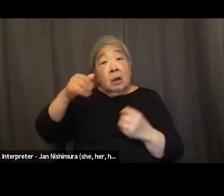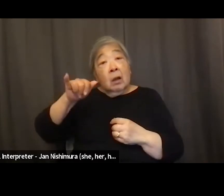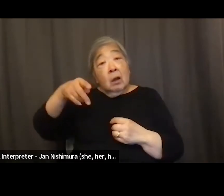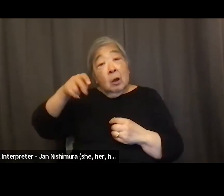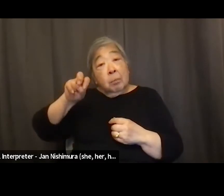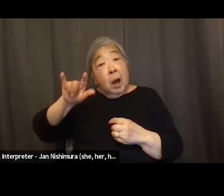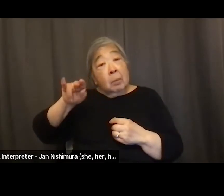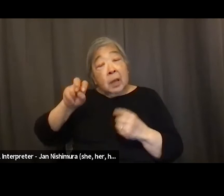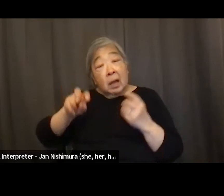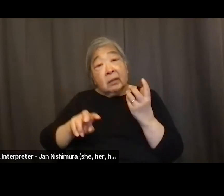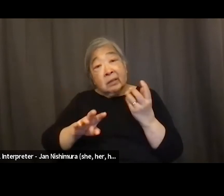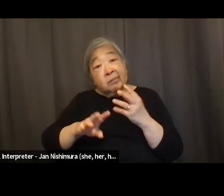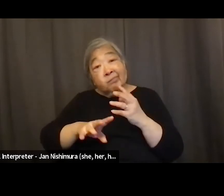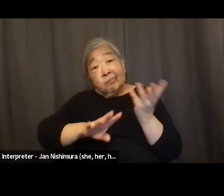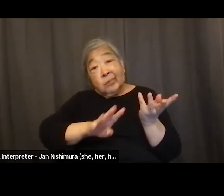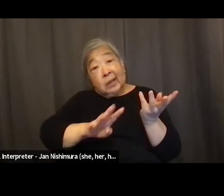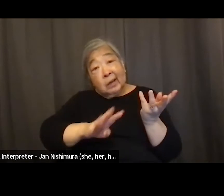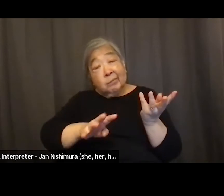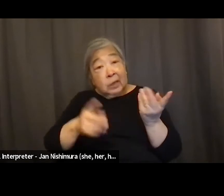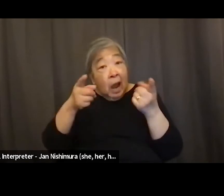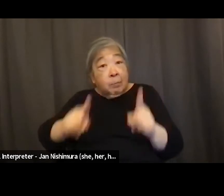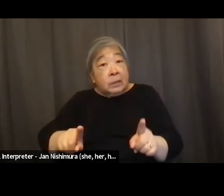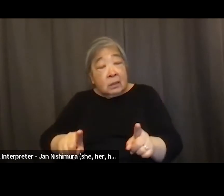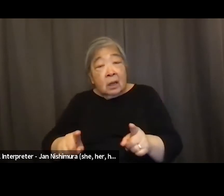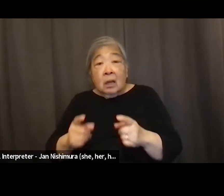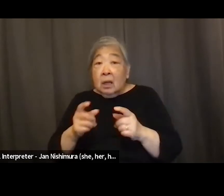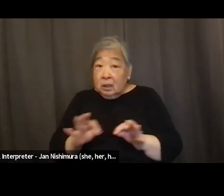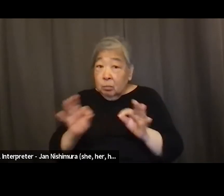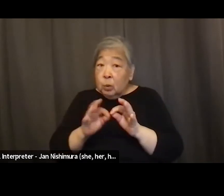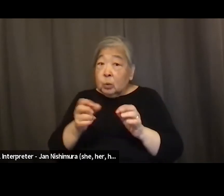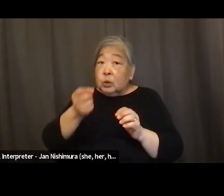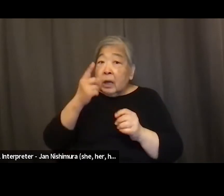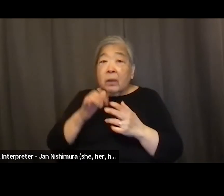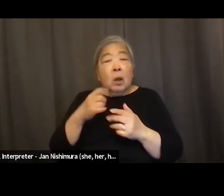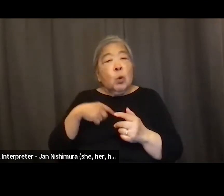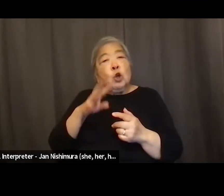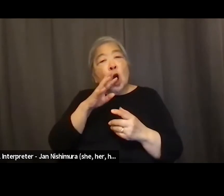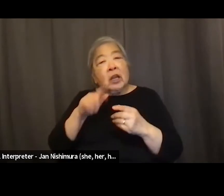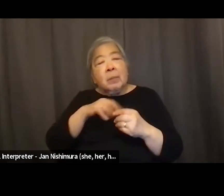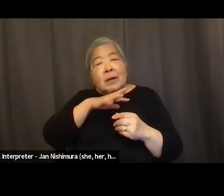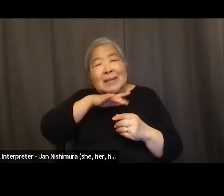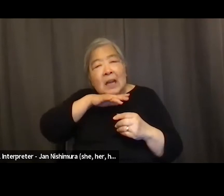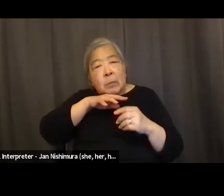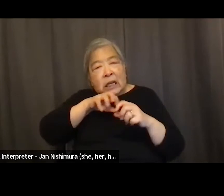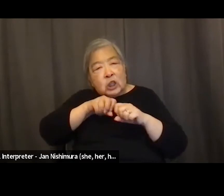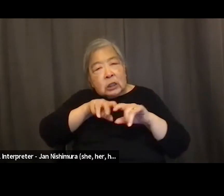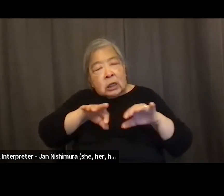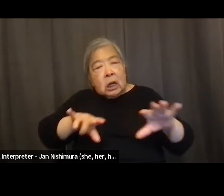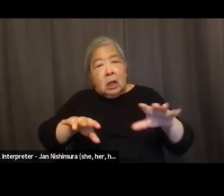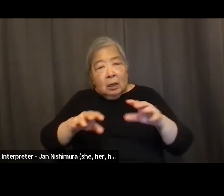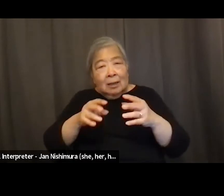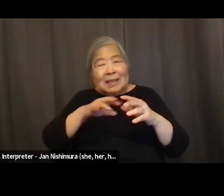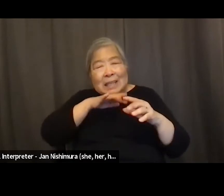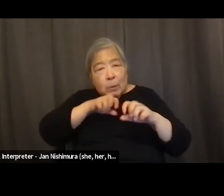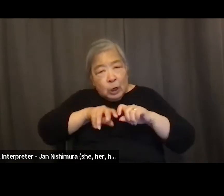And it's important to understand that not only are we talking about contamination that's directly on the land,